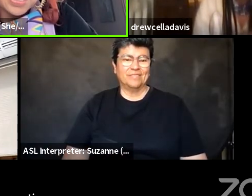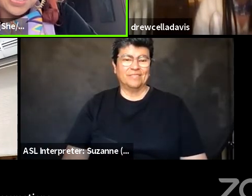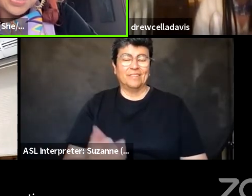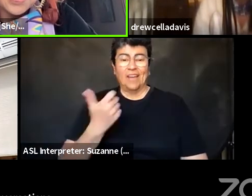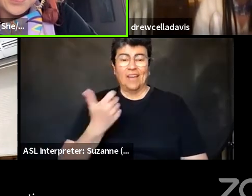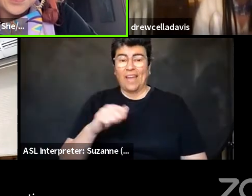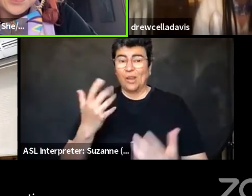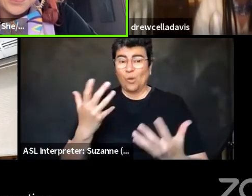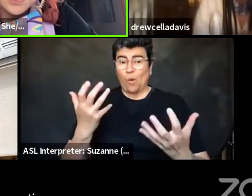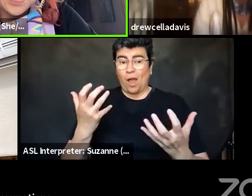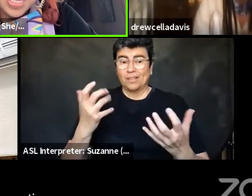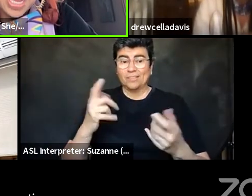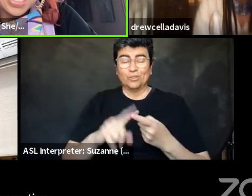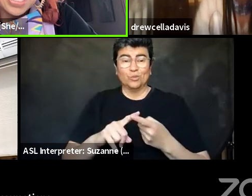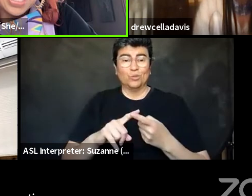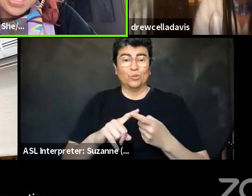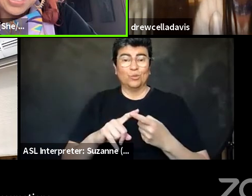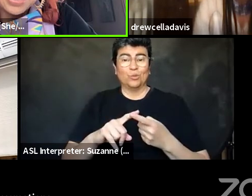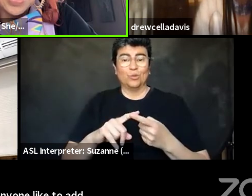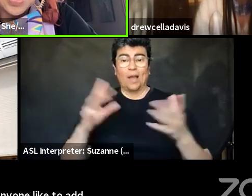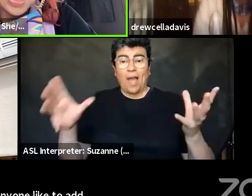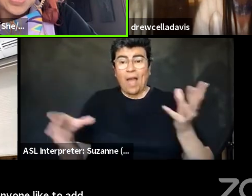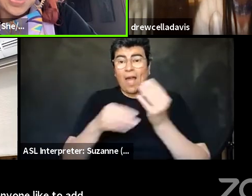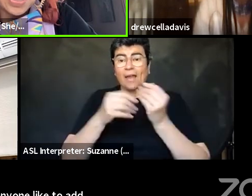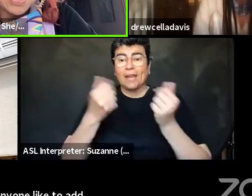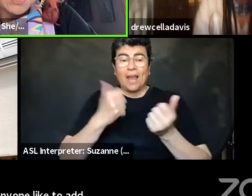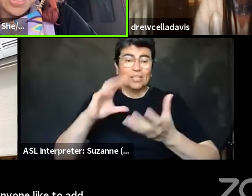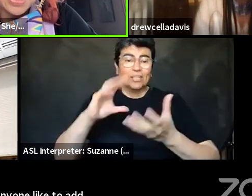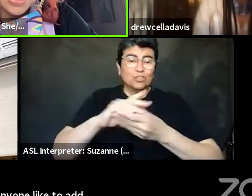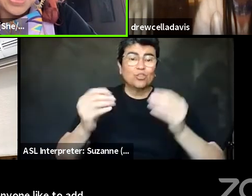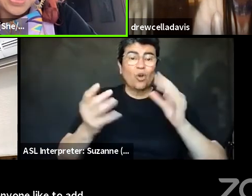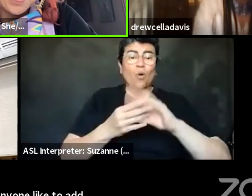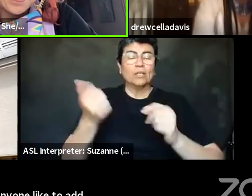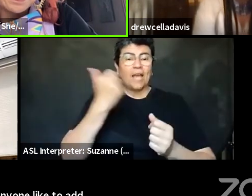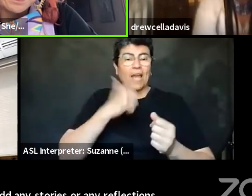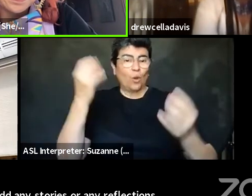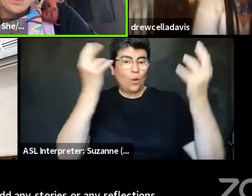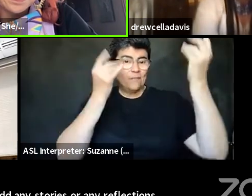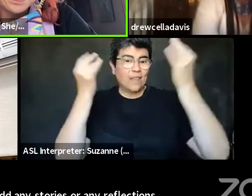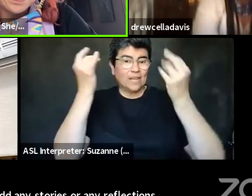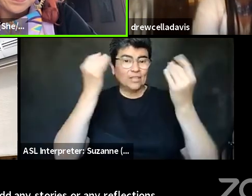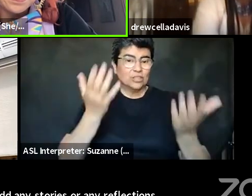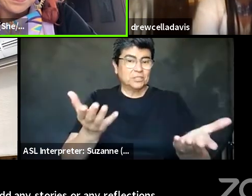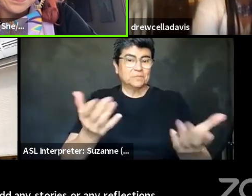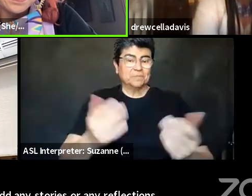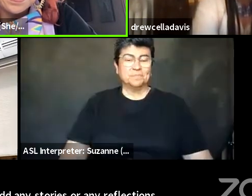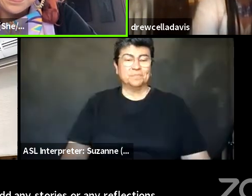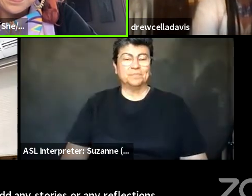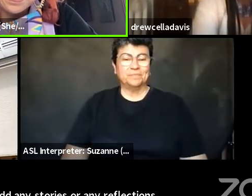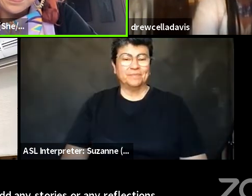Anyone like to add any stories or any reflections?